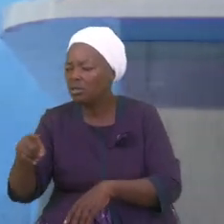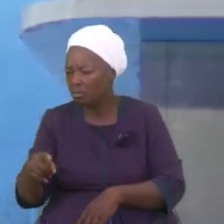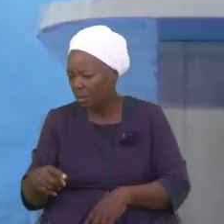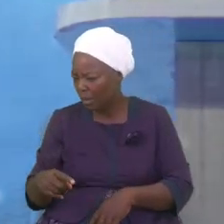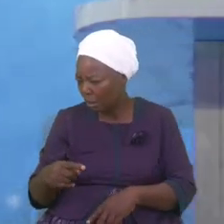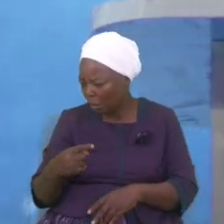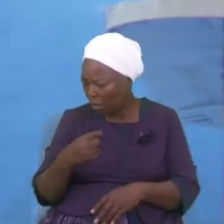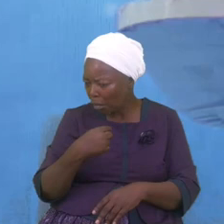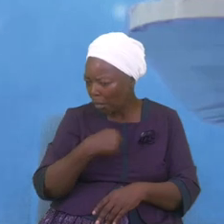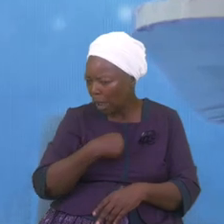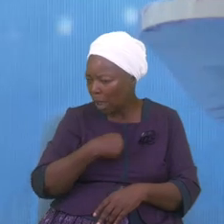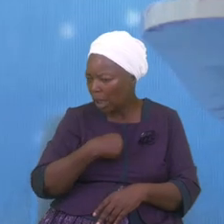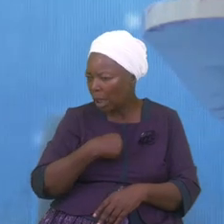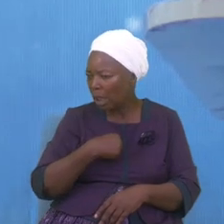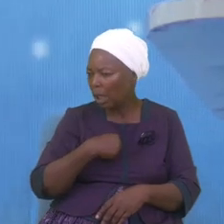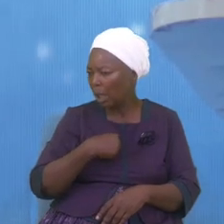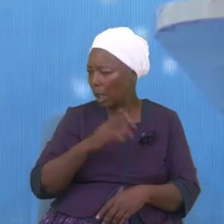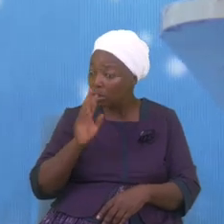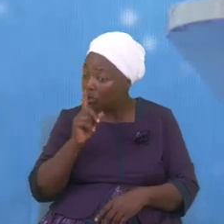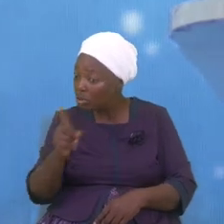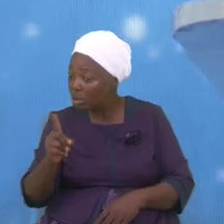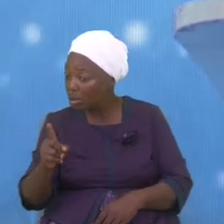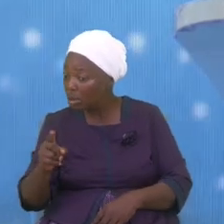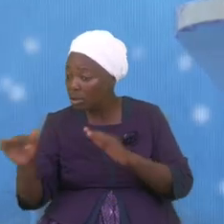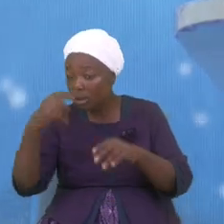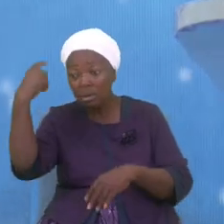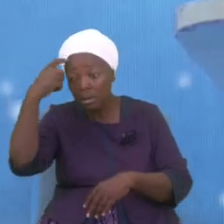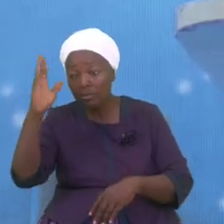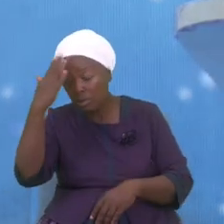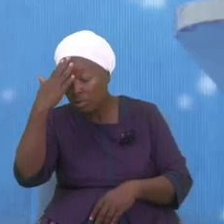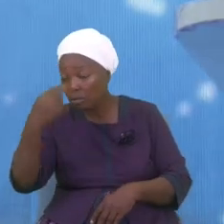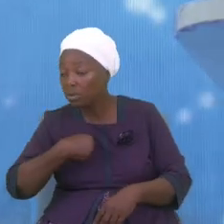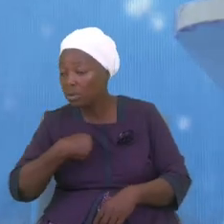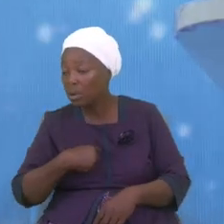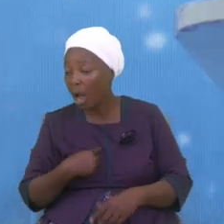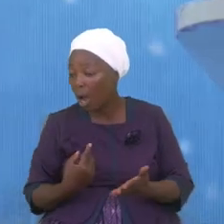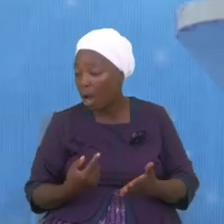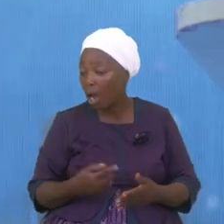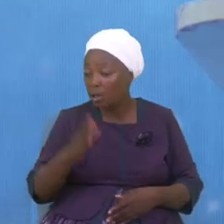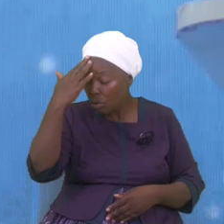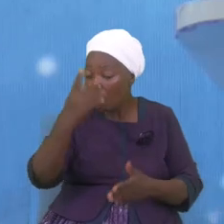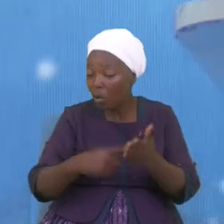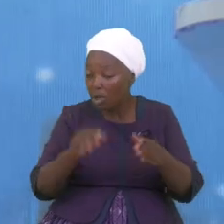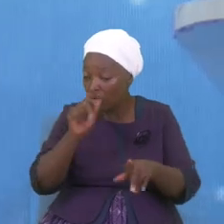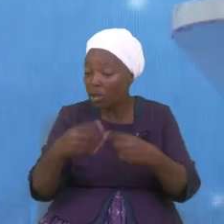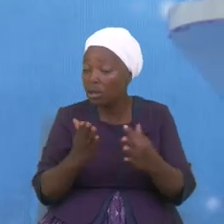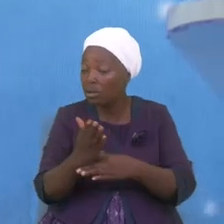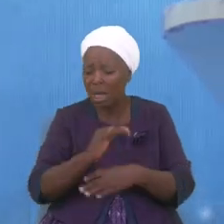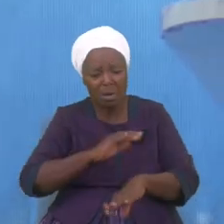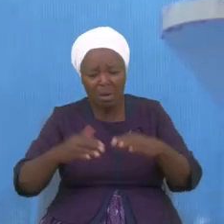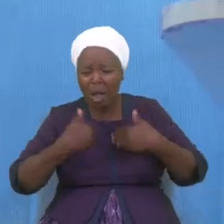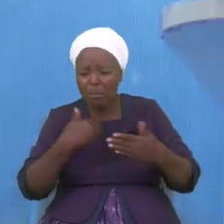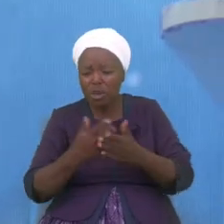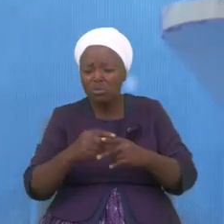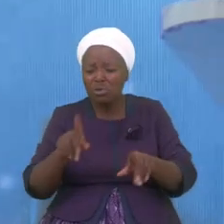Does he know my name? Does he know my condition? What I'm going through? I don't even have the money to take a vehicle to go to him.